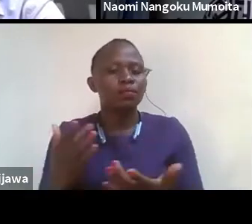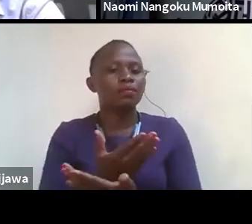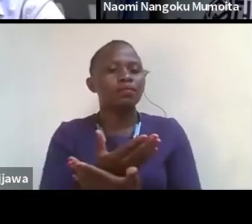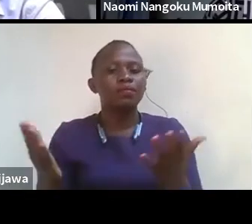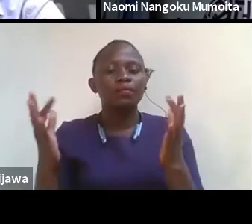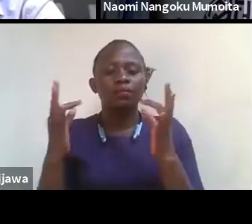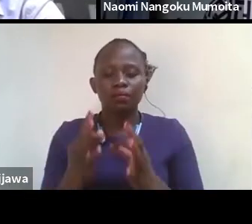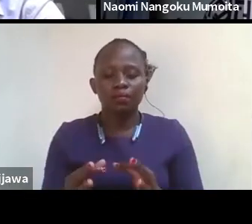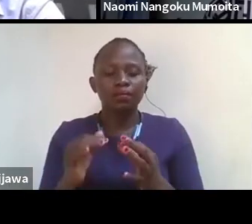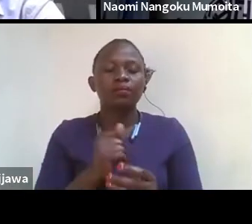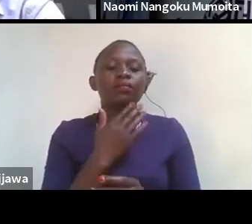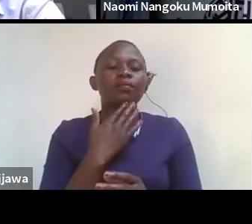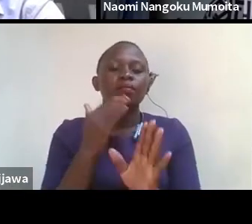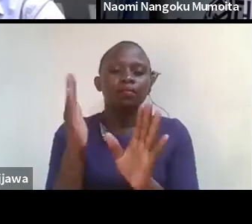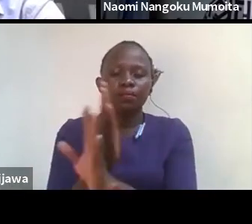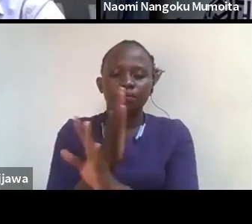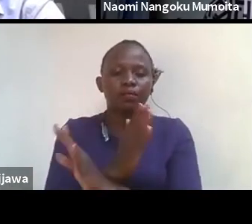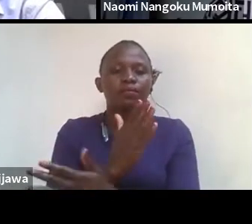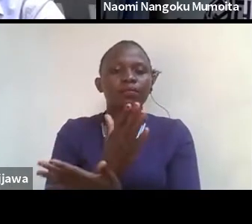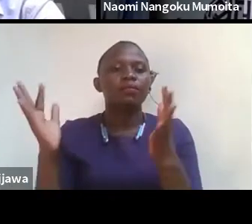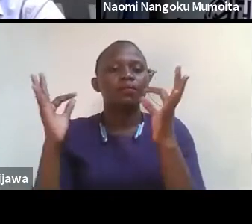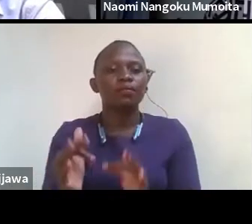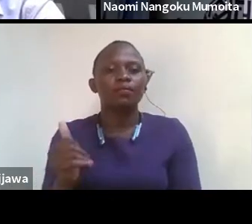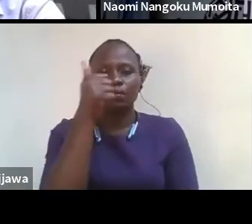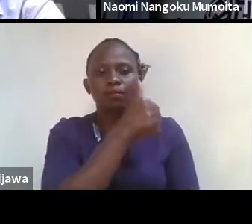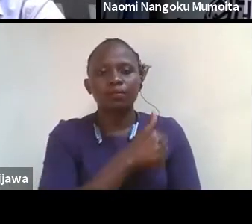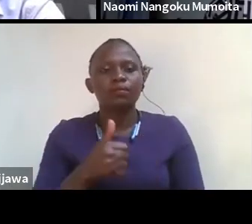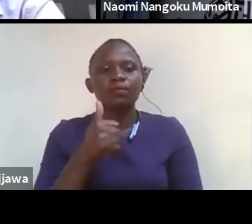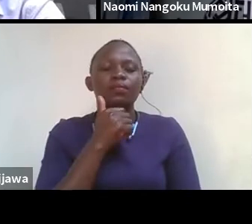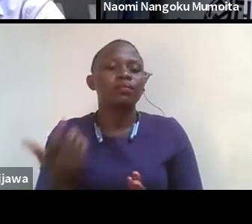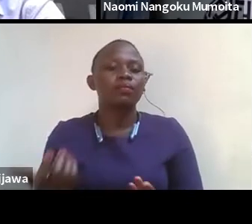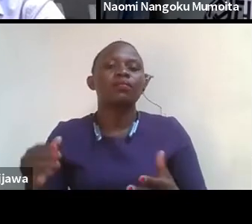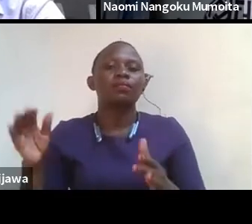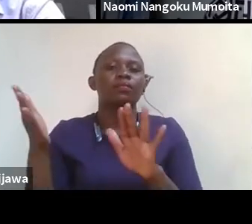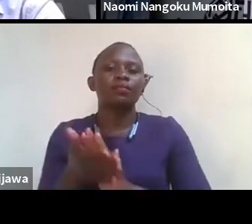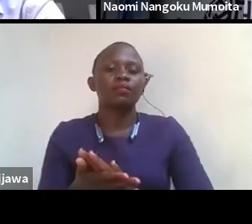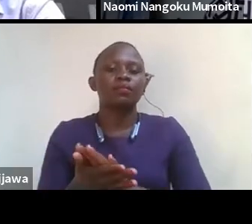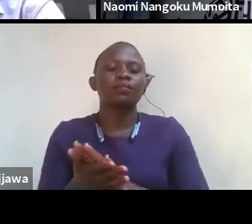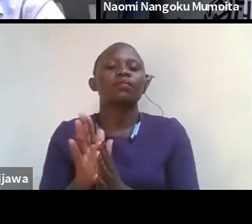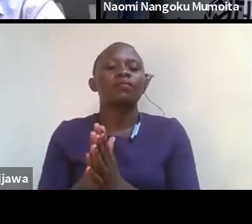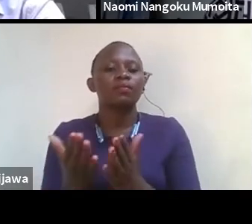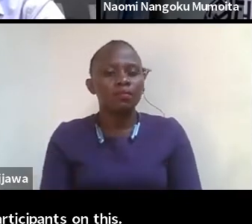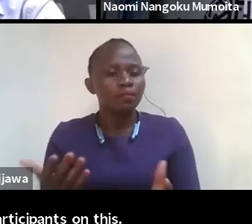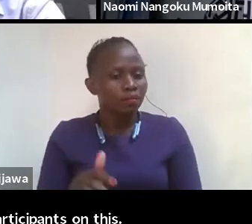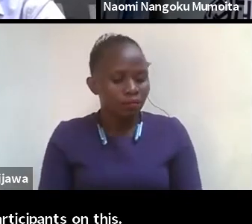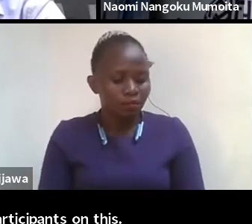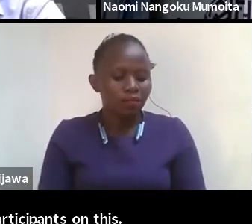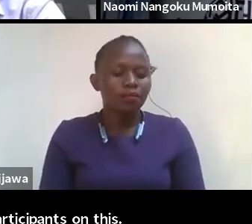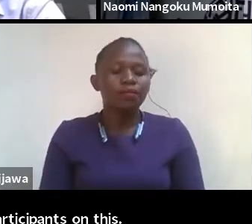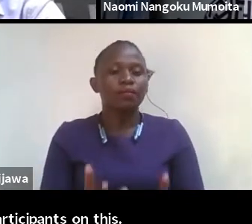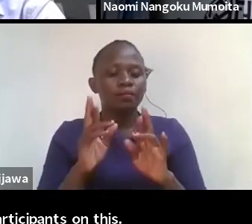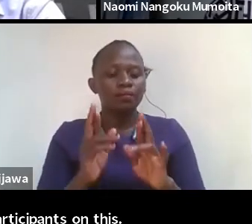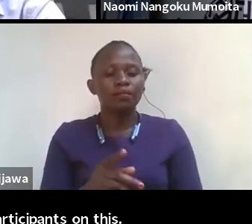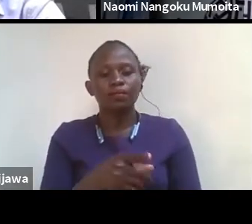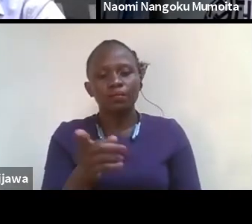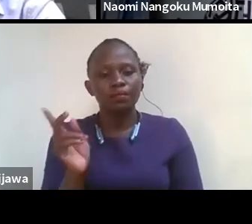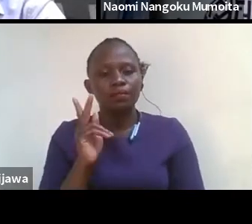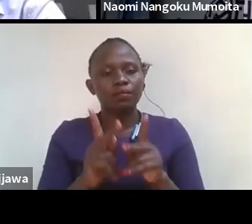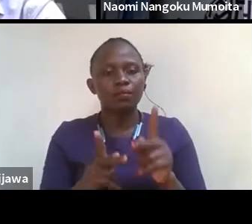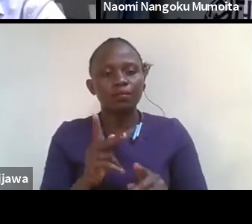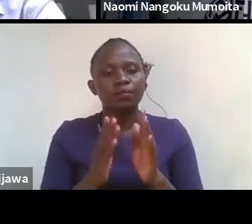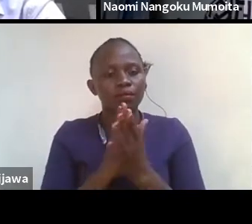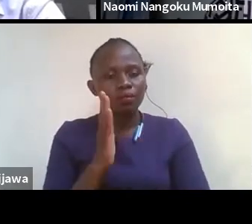book and they probably won't read it. I would like to think that some of the participants on this occasion will actually read it. I've actually seen some of those